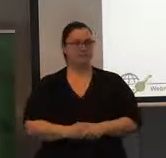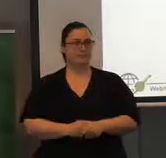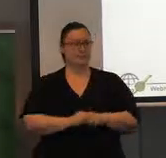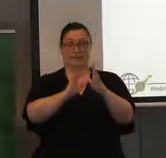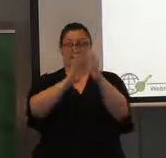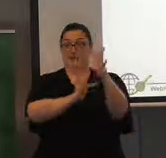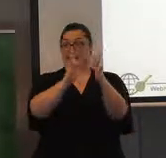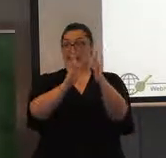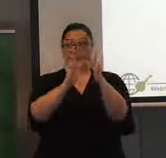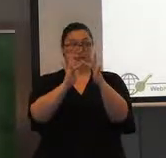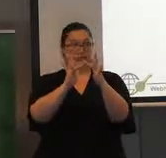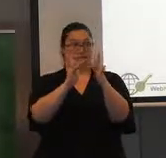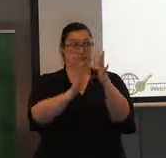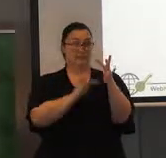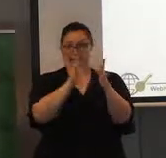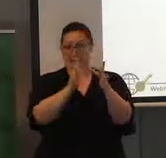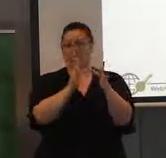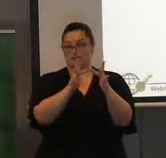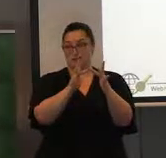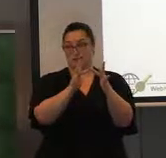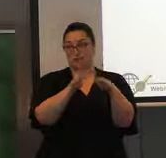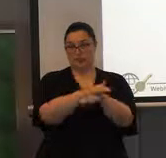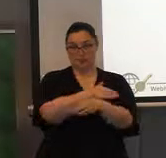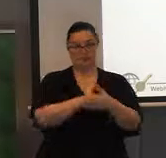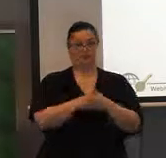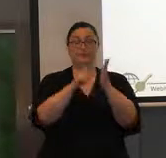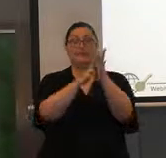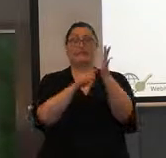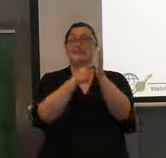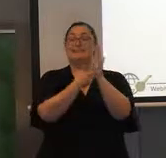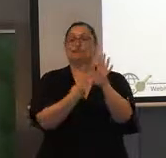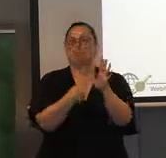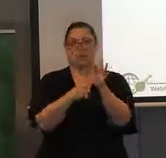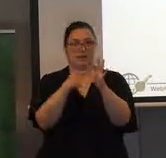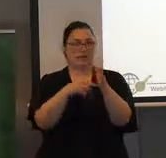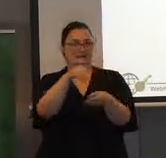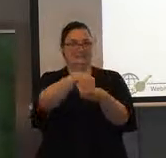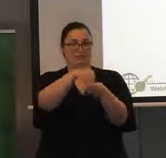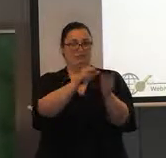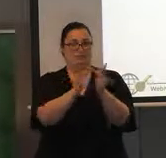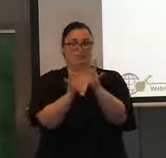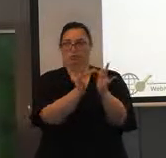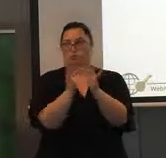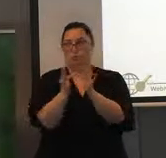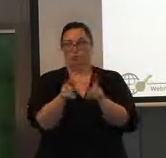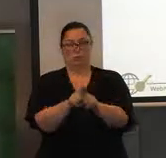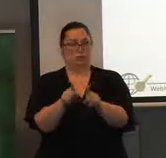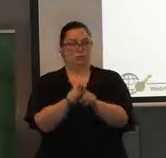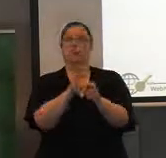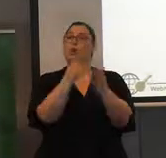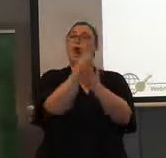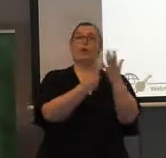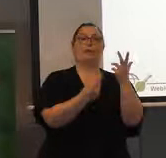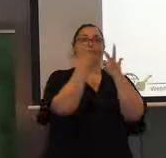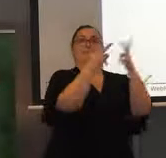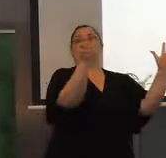your internet connection, that's covered by the guidelines. Your intranet, so internally, so it's not just the external